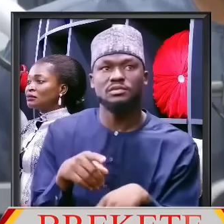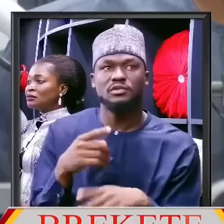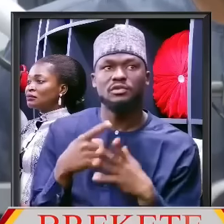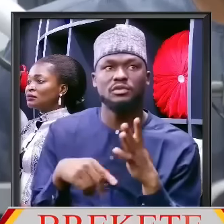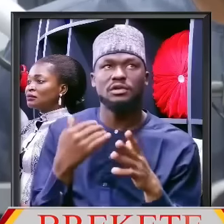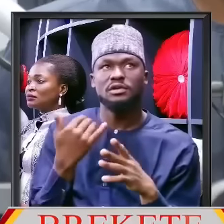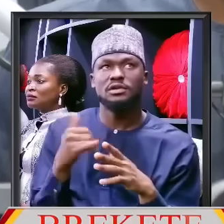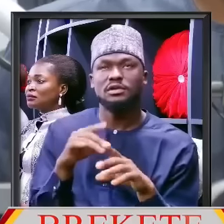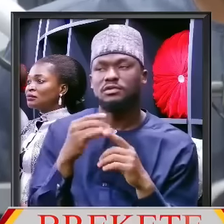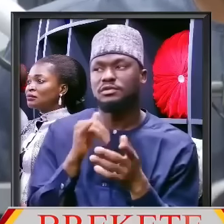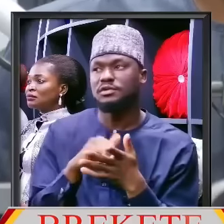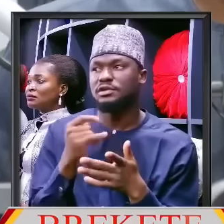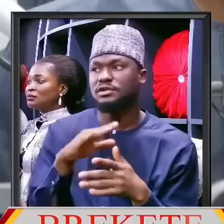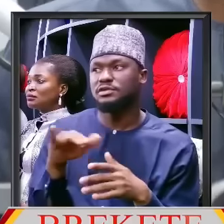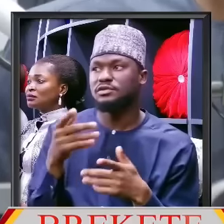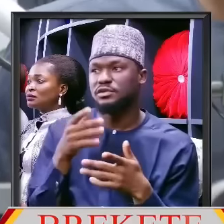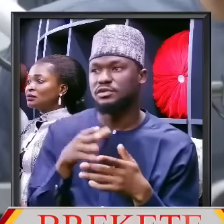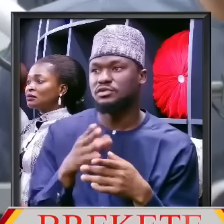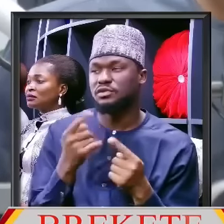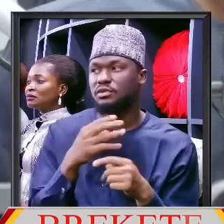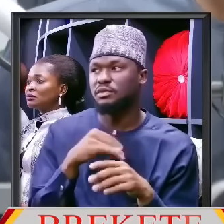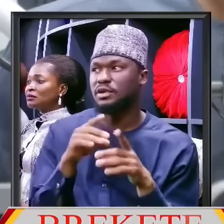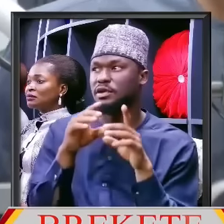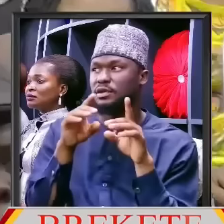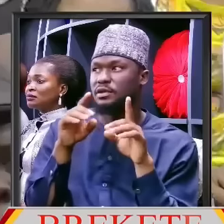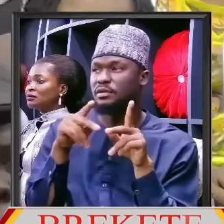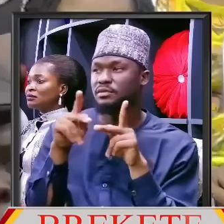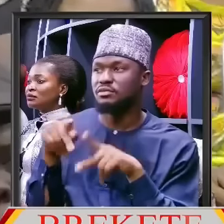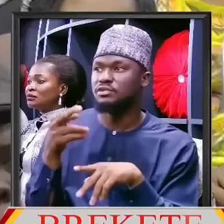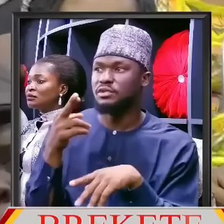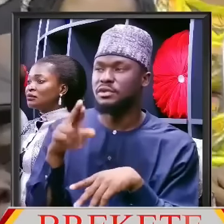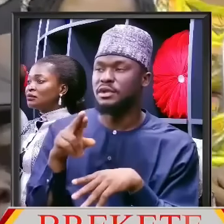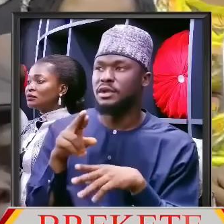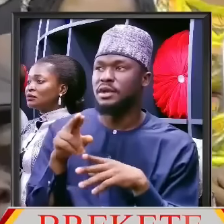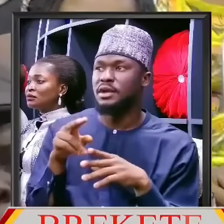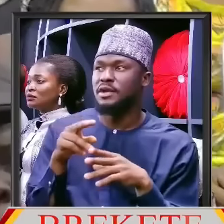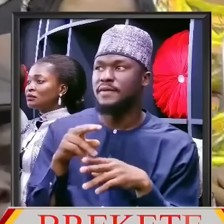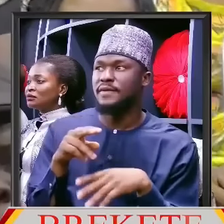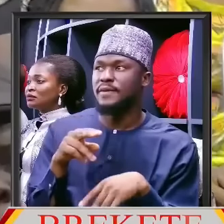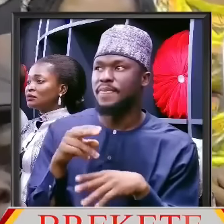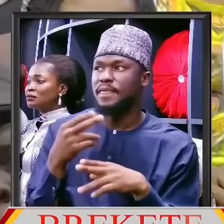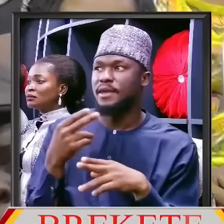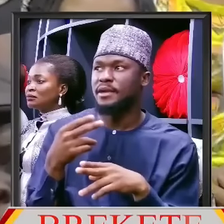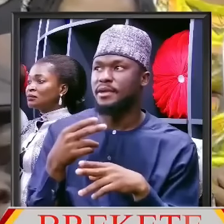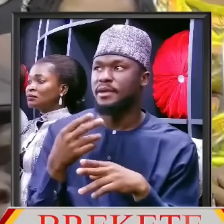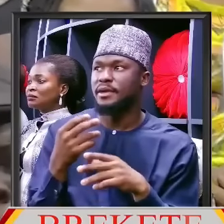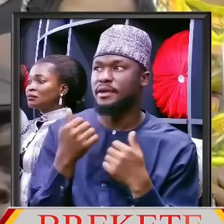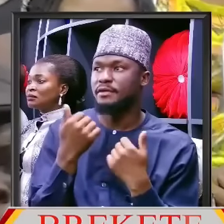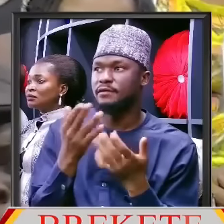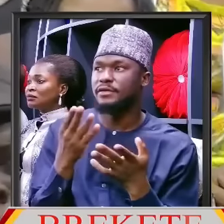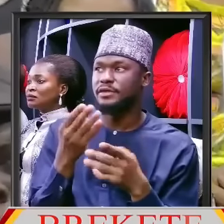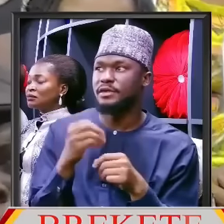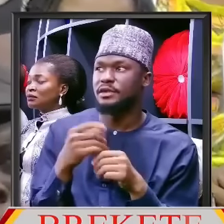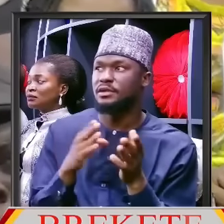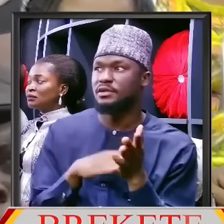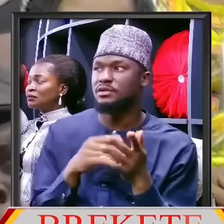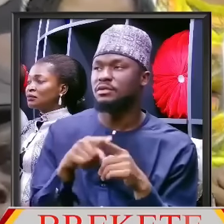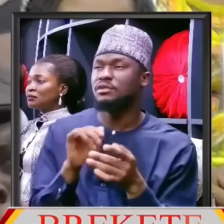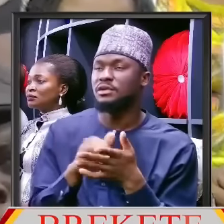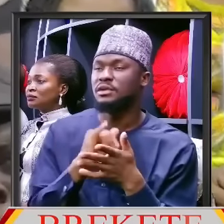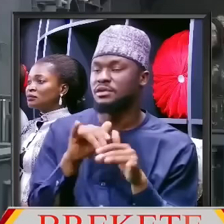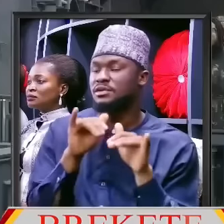What they did, they said the children should come and drop their details in the admission office. When they drop them, the thing is still there